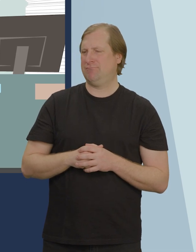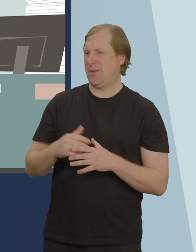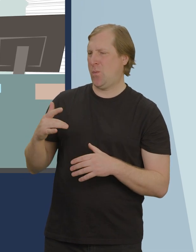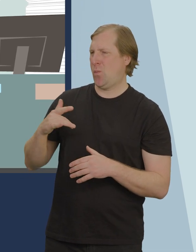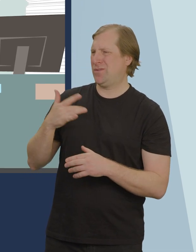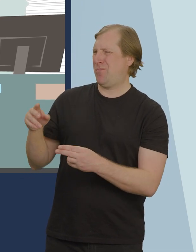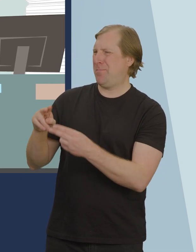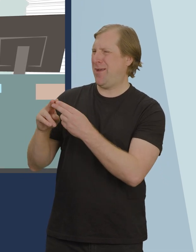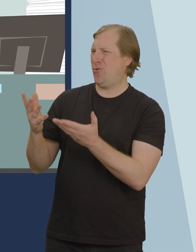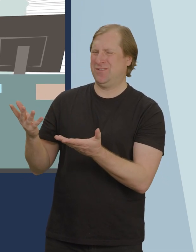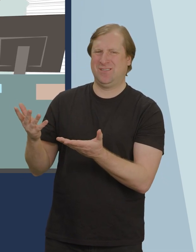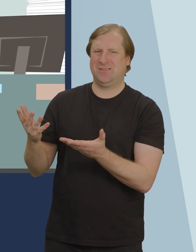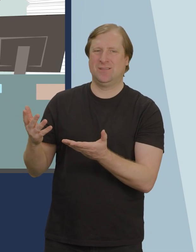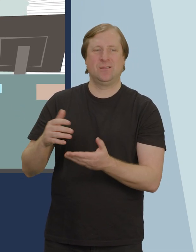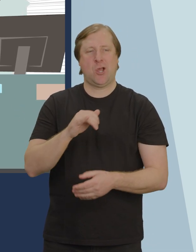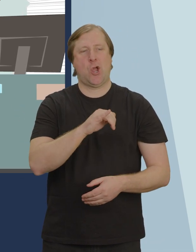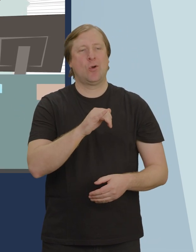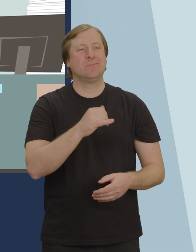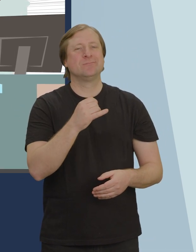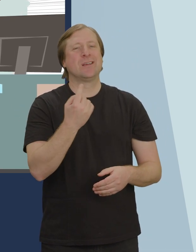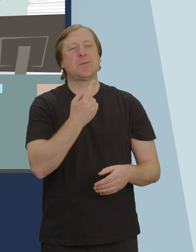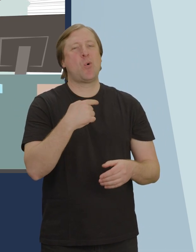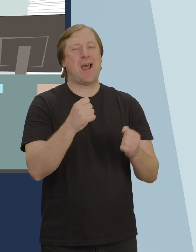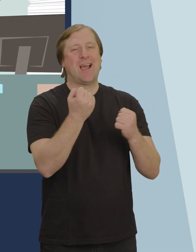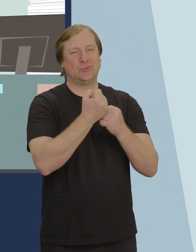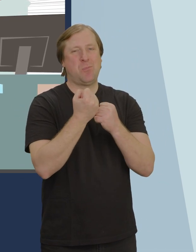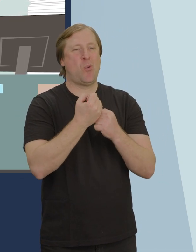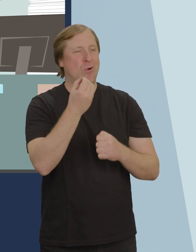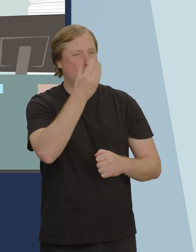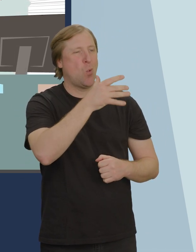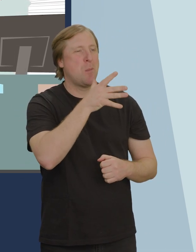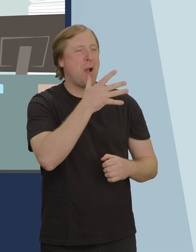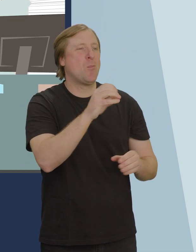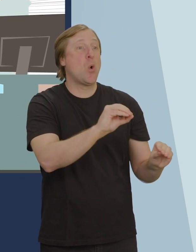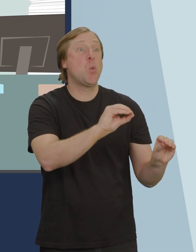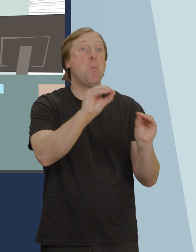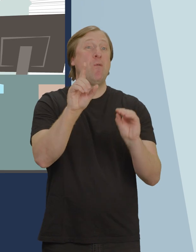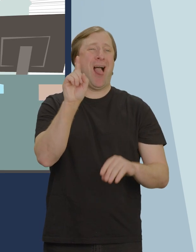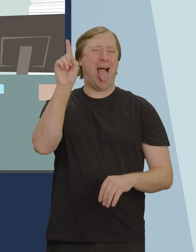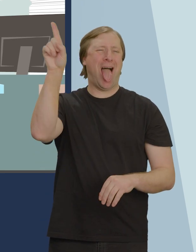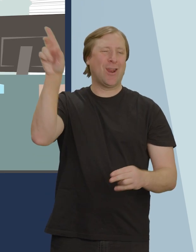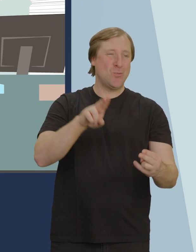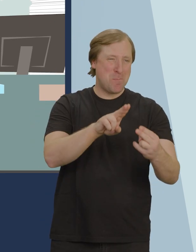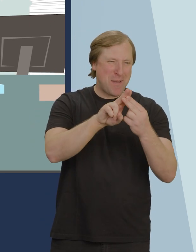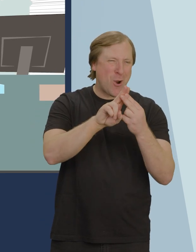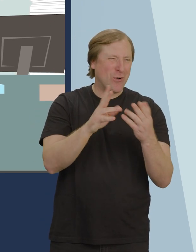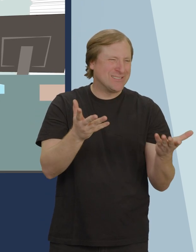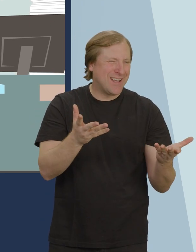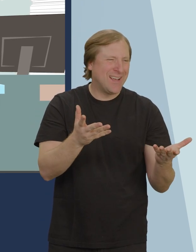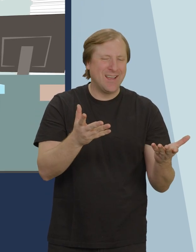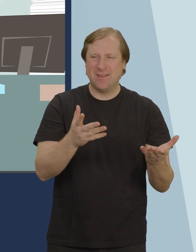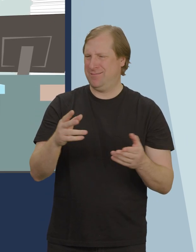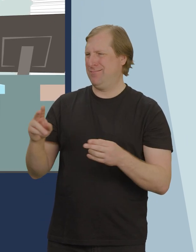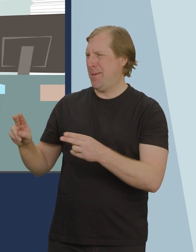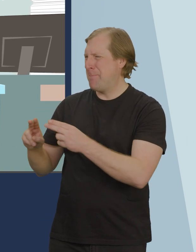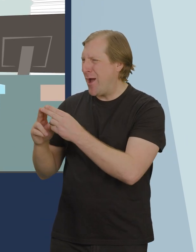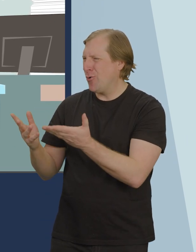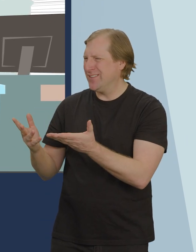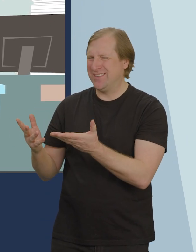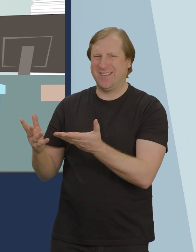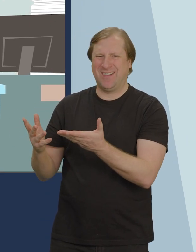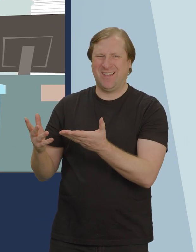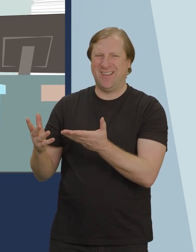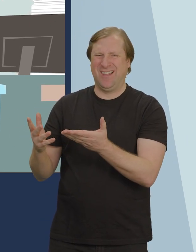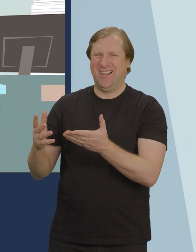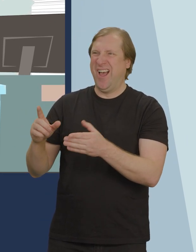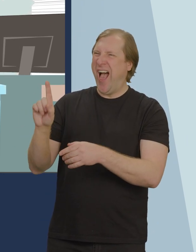What's happening in Paris? Oh, one of the people I support just told her mom that she wants to move to Paris and become a PI. Paris? That's